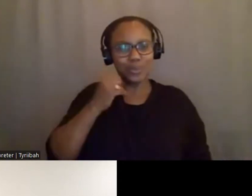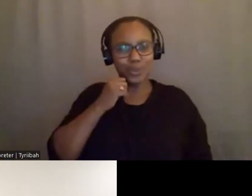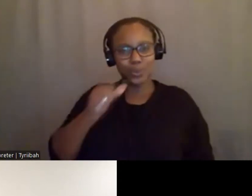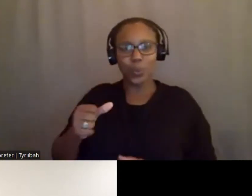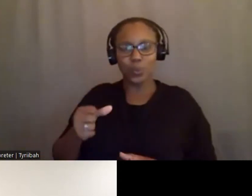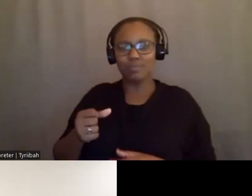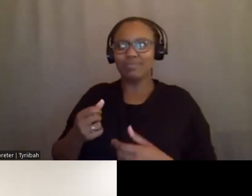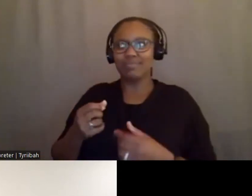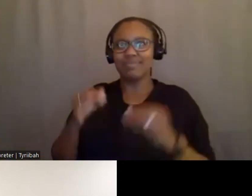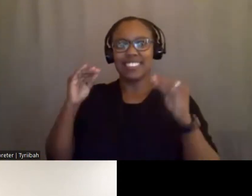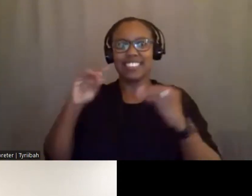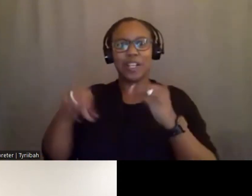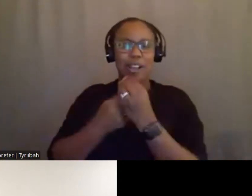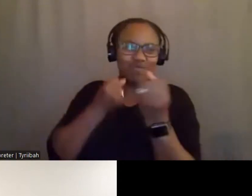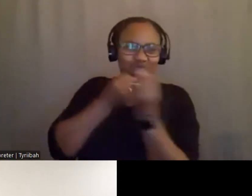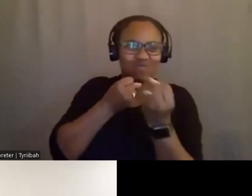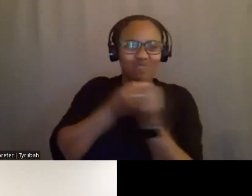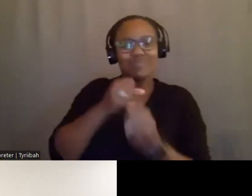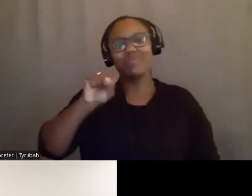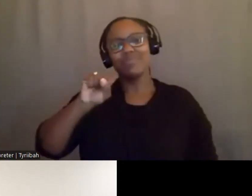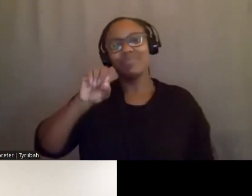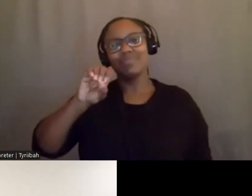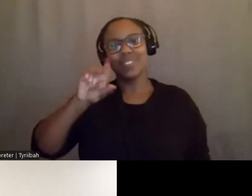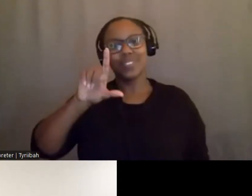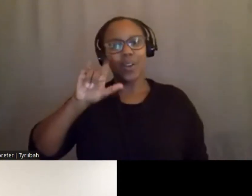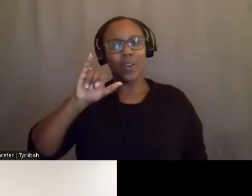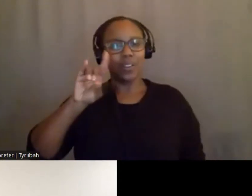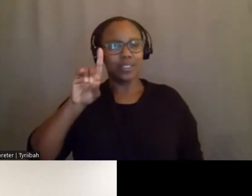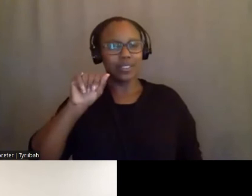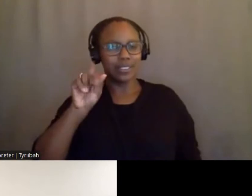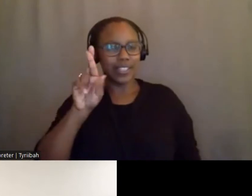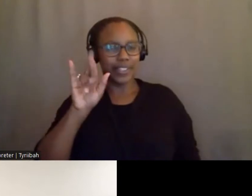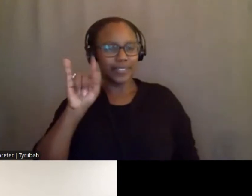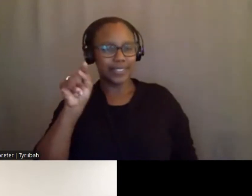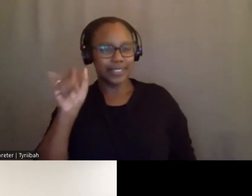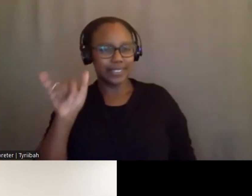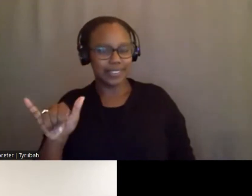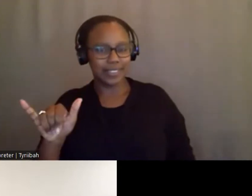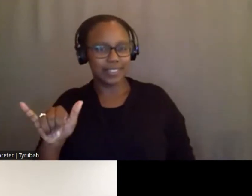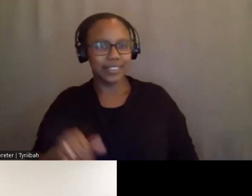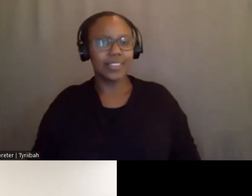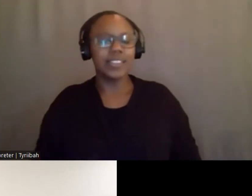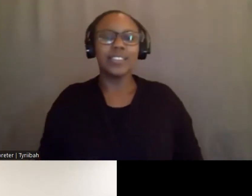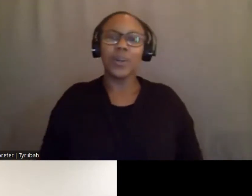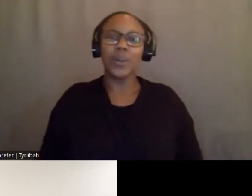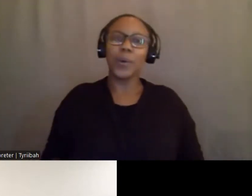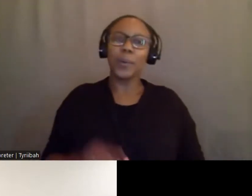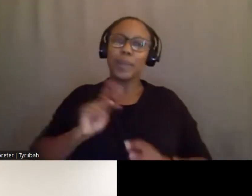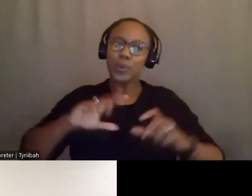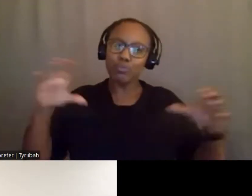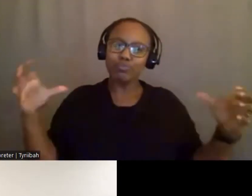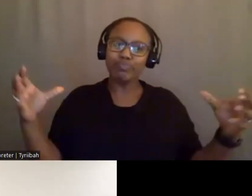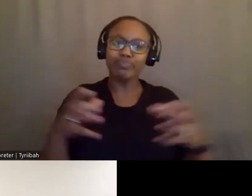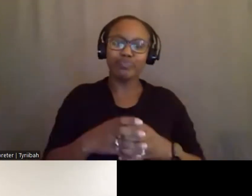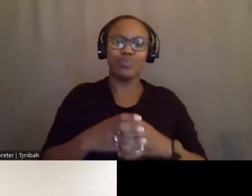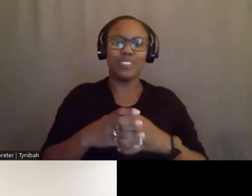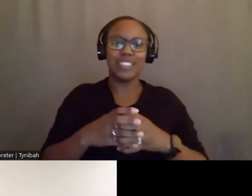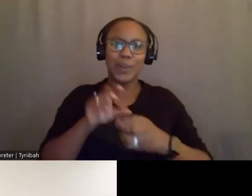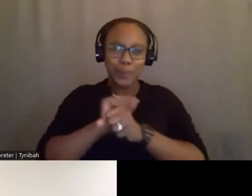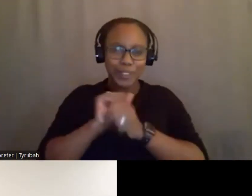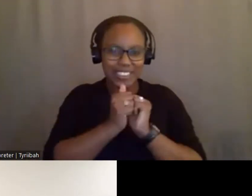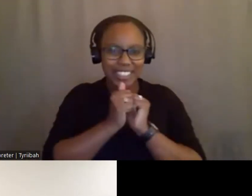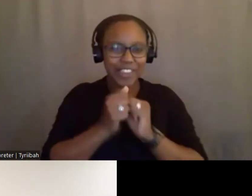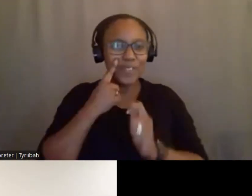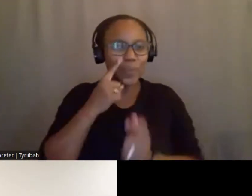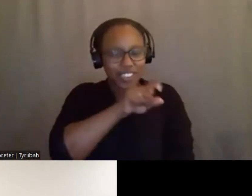as a force for social change, right? It's always been everyday people that have banded together in service of change. But you also talk about some of